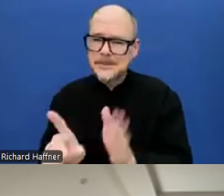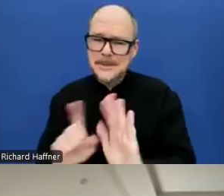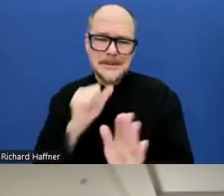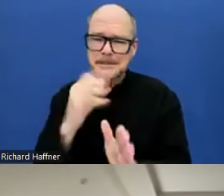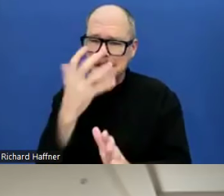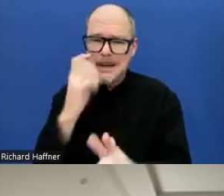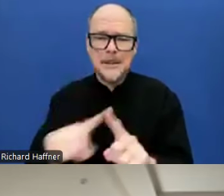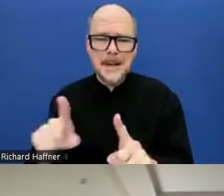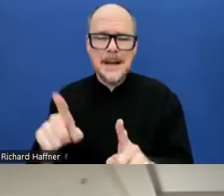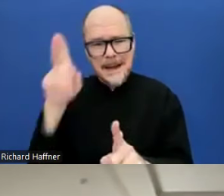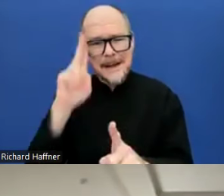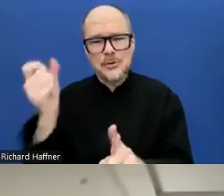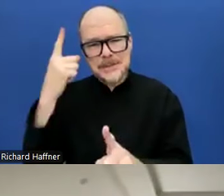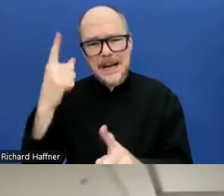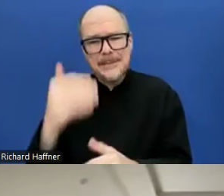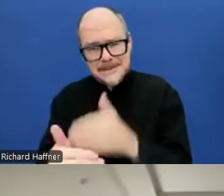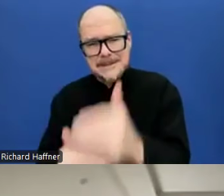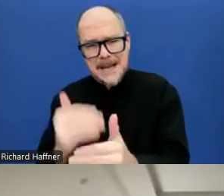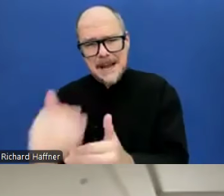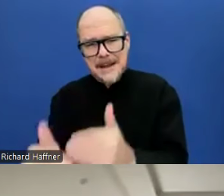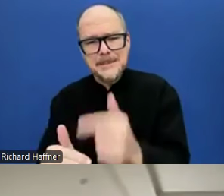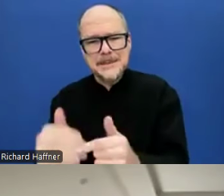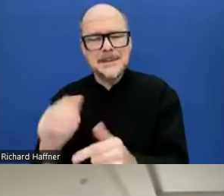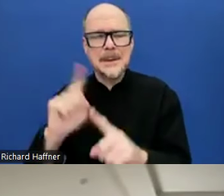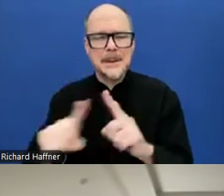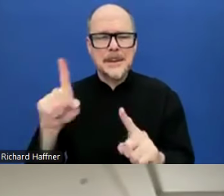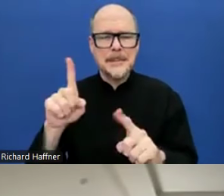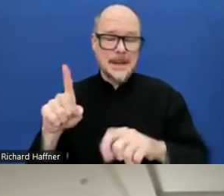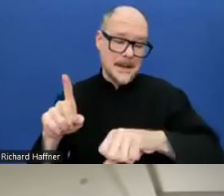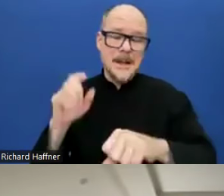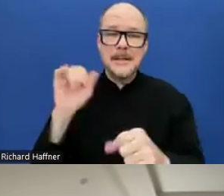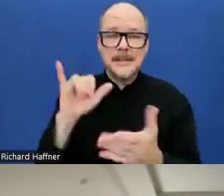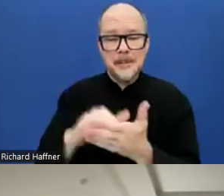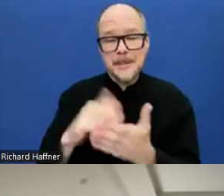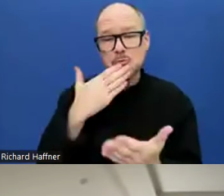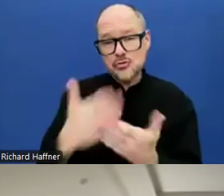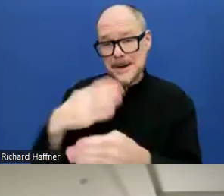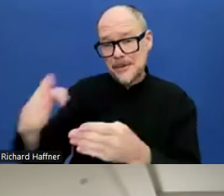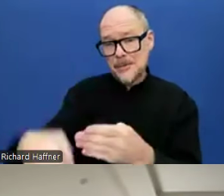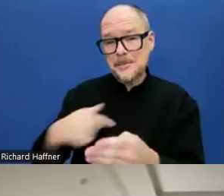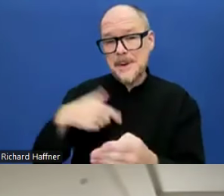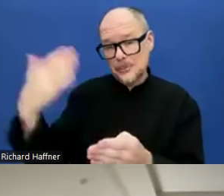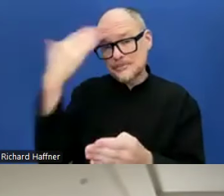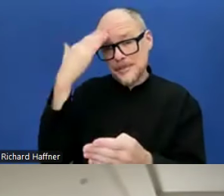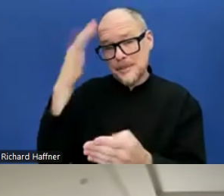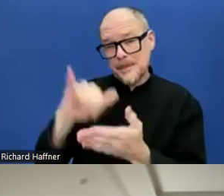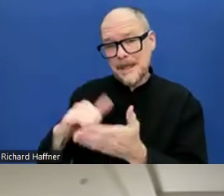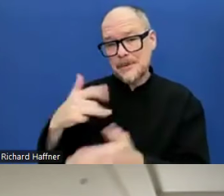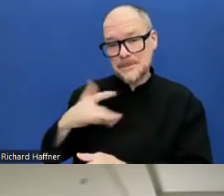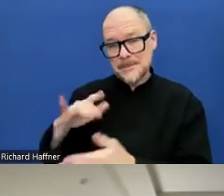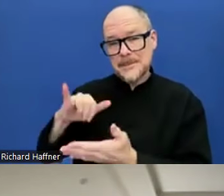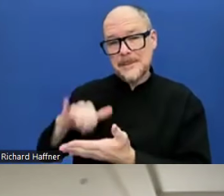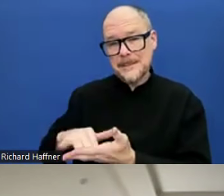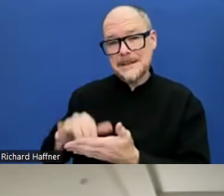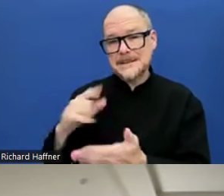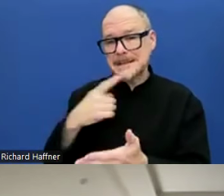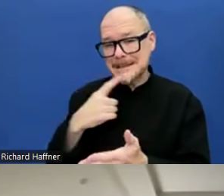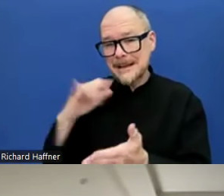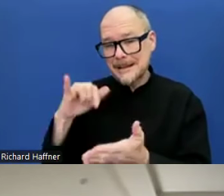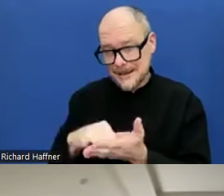these are just the steps that have to get us to where we're going, which will have a really good outcome. So I want to be very mindful and very sensitive as I make that comment. But I